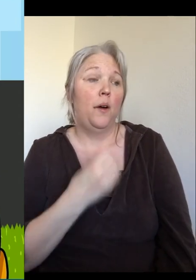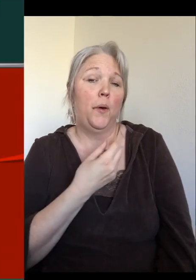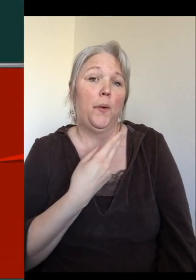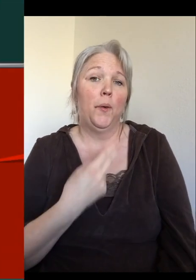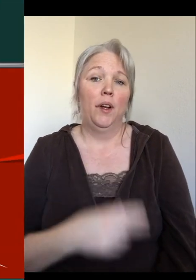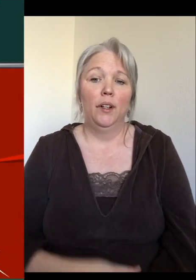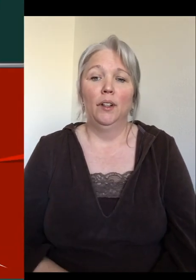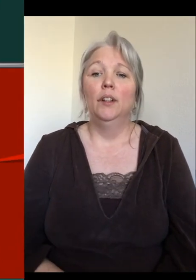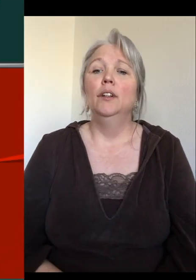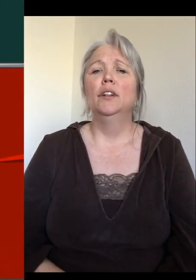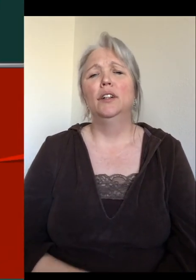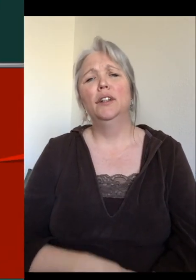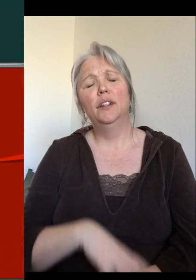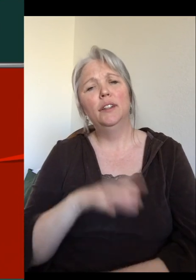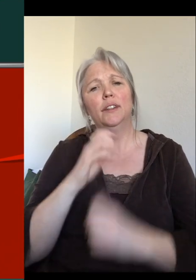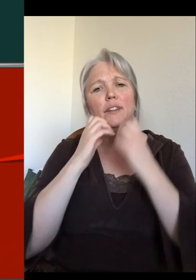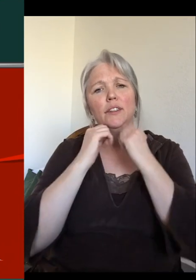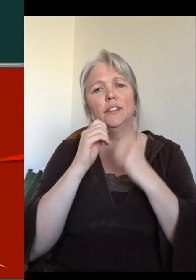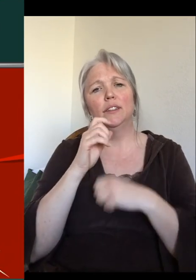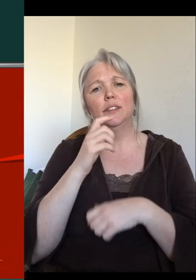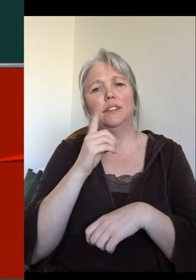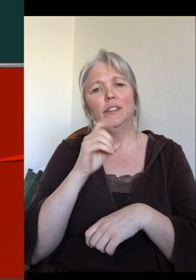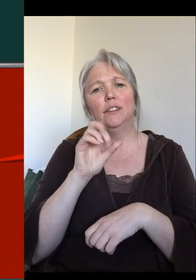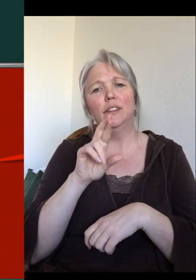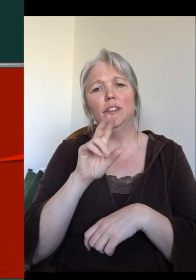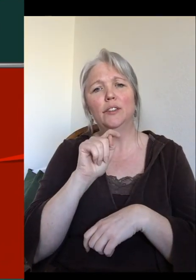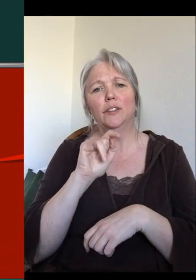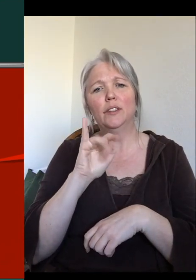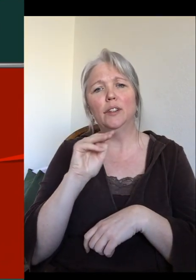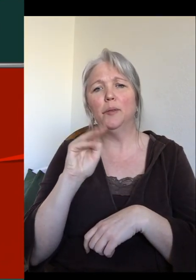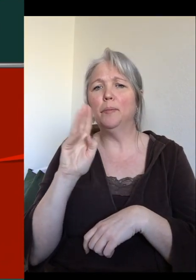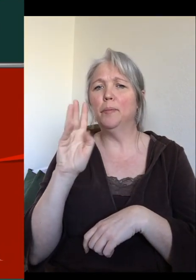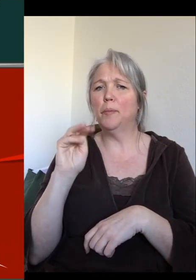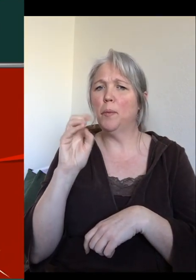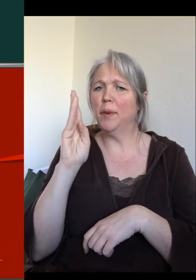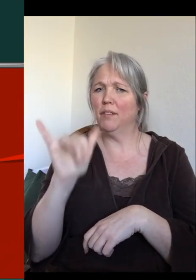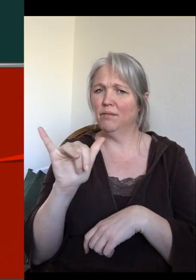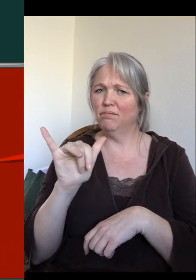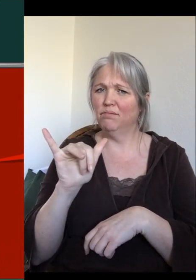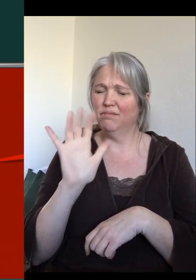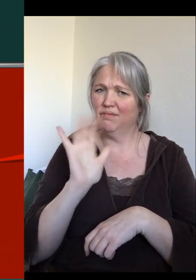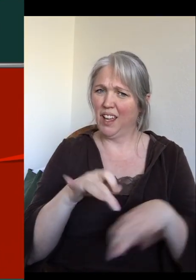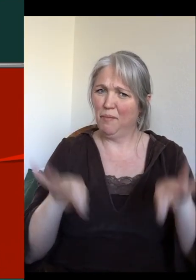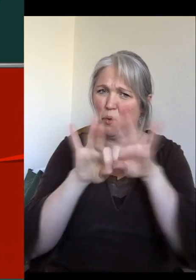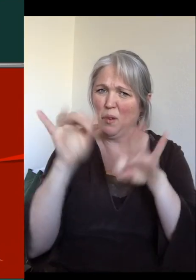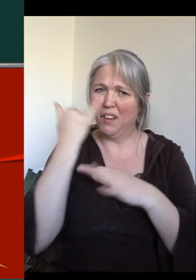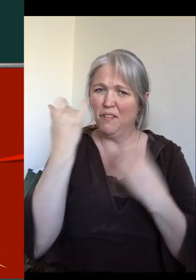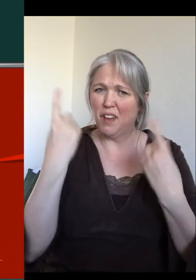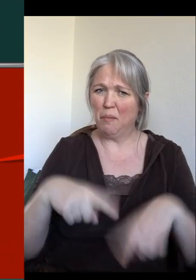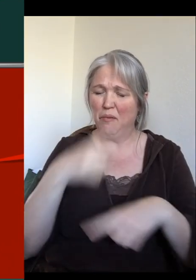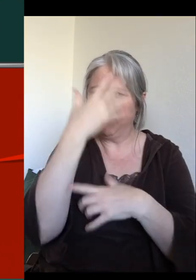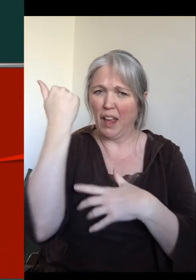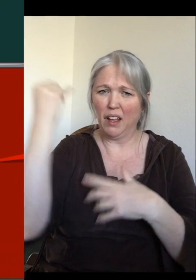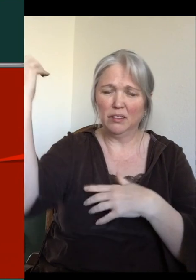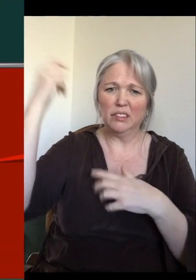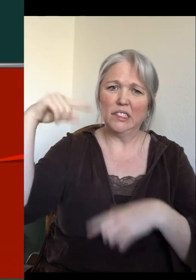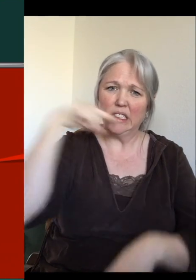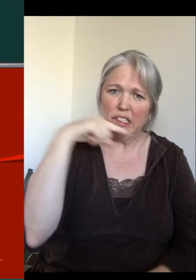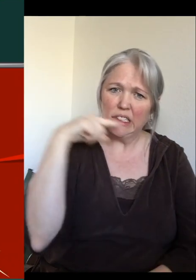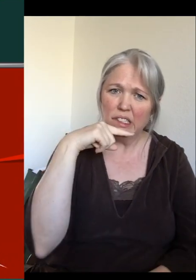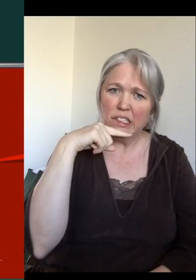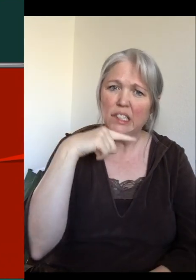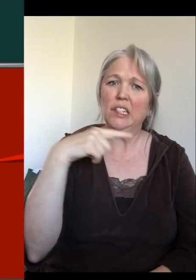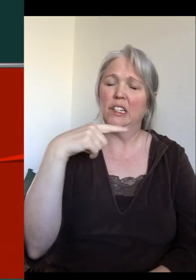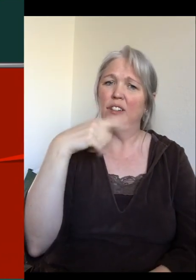Oh, dear Tim and Moby, does it matter if I forget to brush my teeth or miss a shower or two? Why is this hygiene stuff